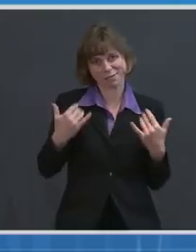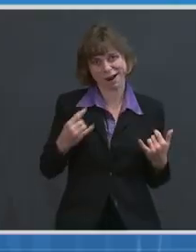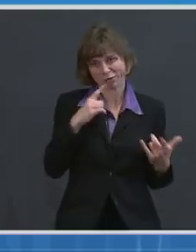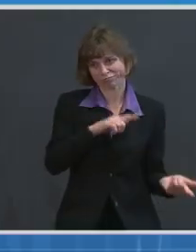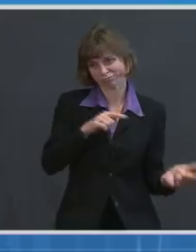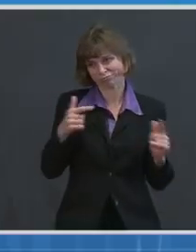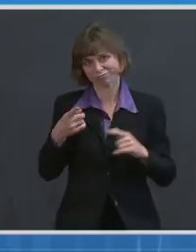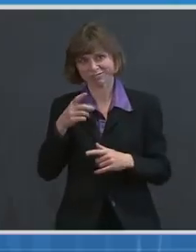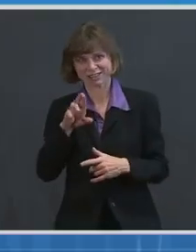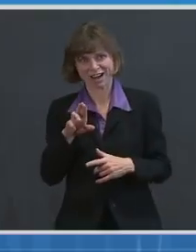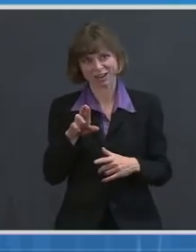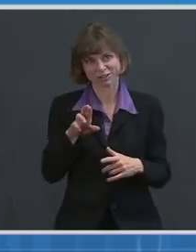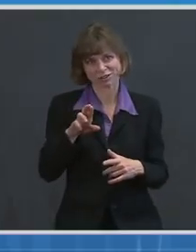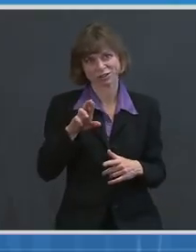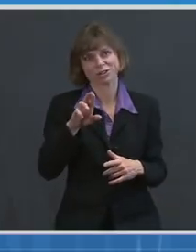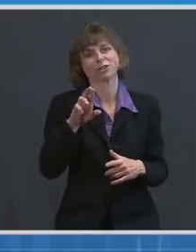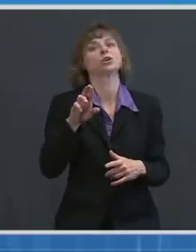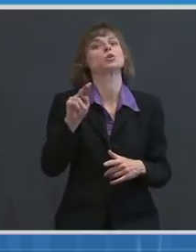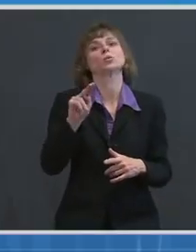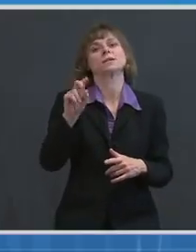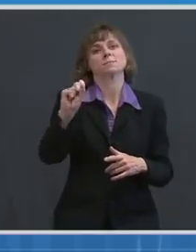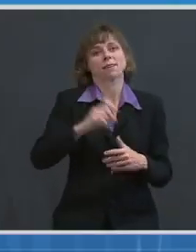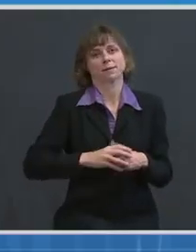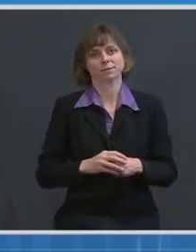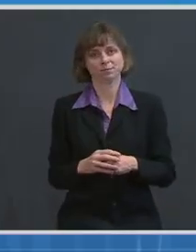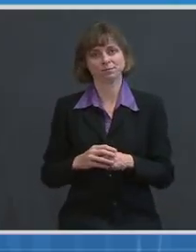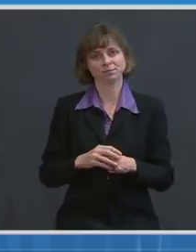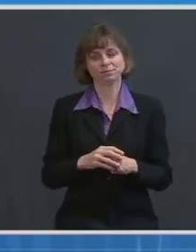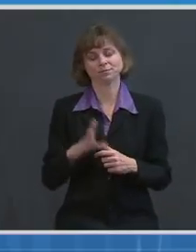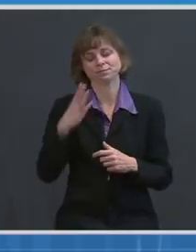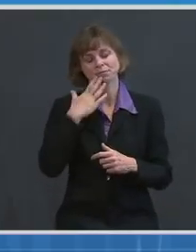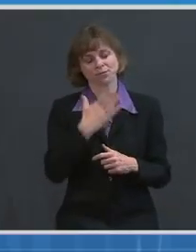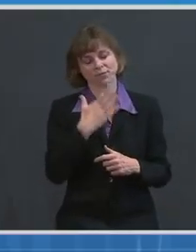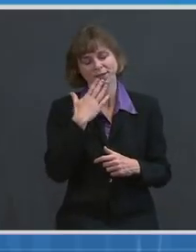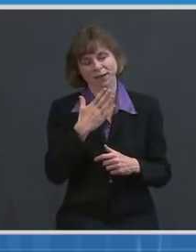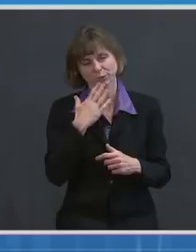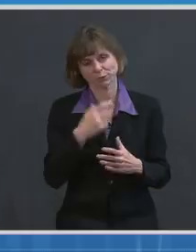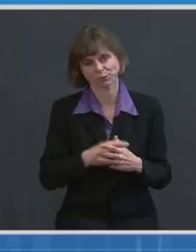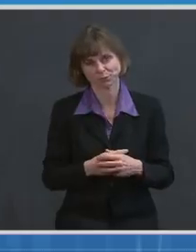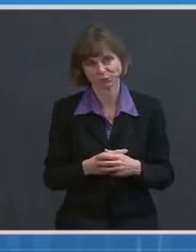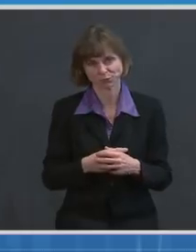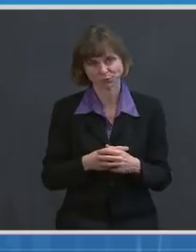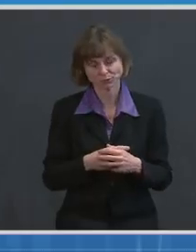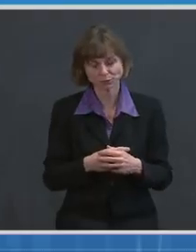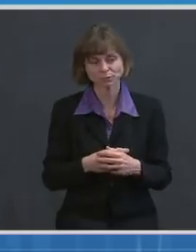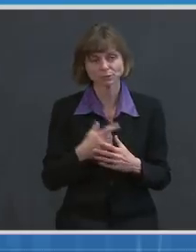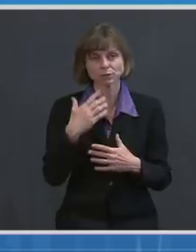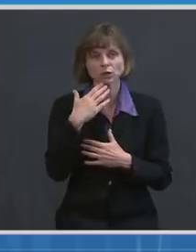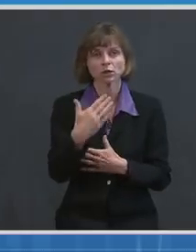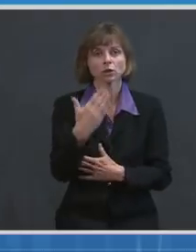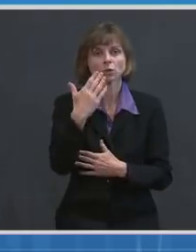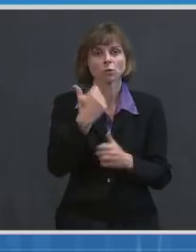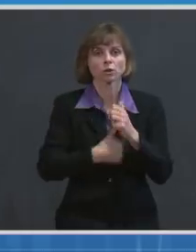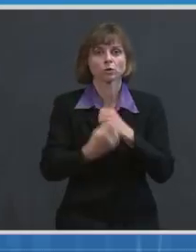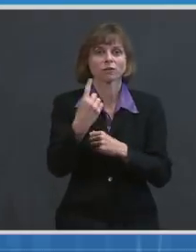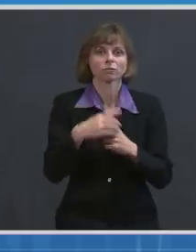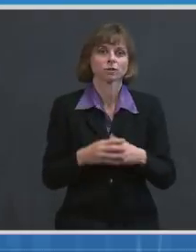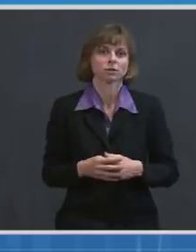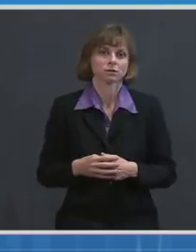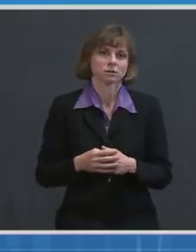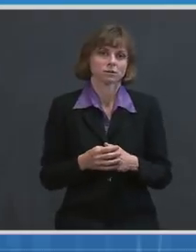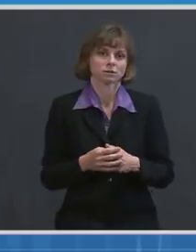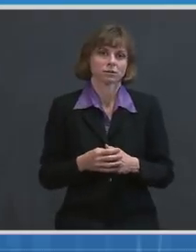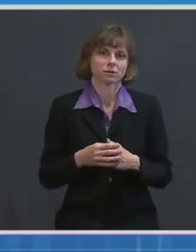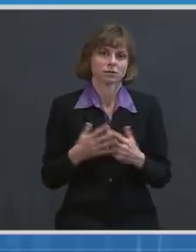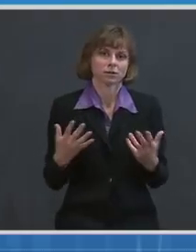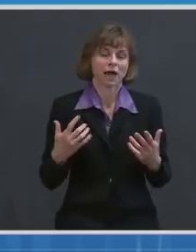over to Dr. Marcela Nunez-Smith. Thank you so much, Dr. Fauci, and good morning to everyone. I'm going